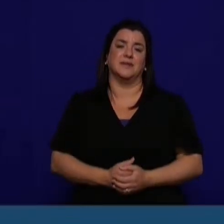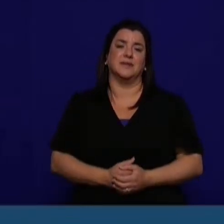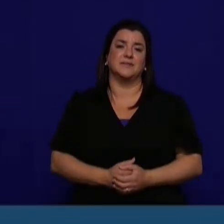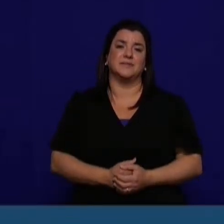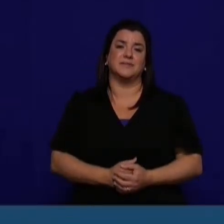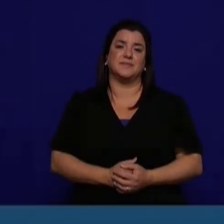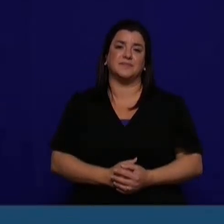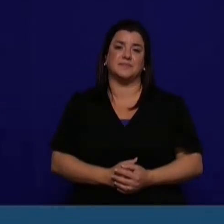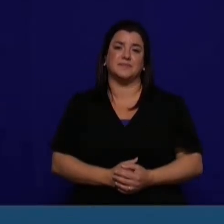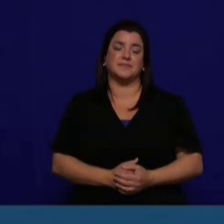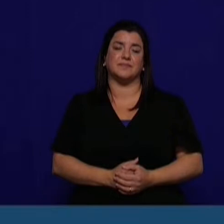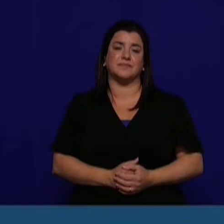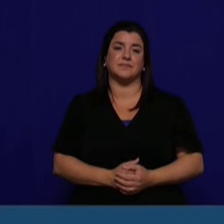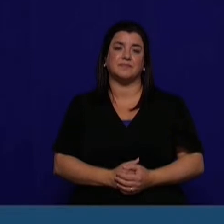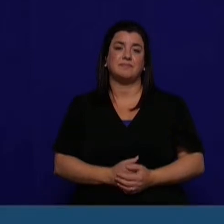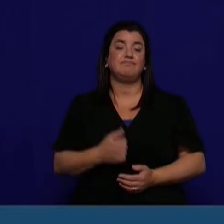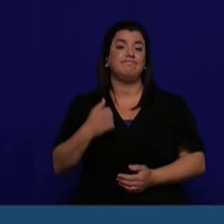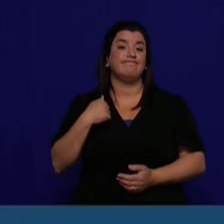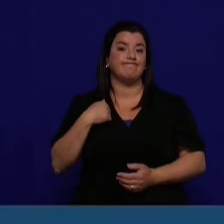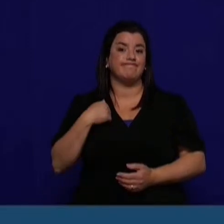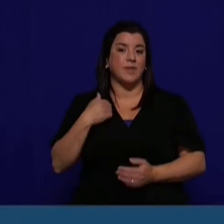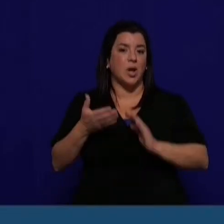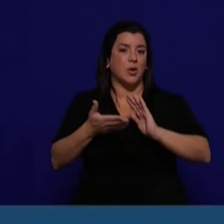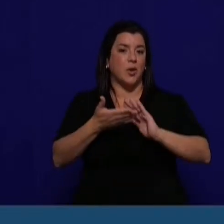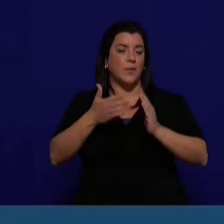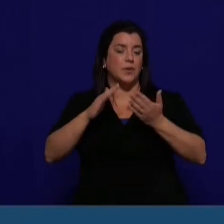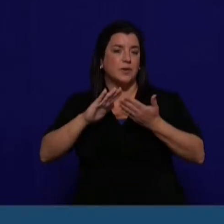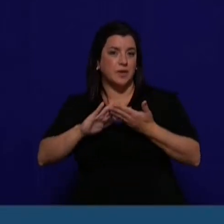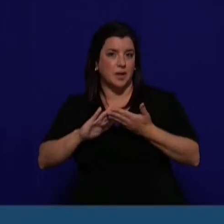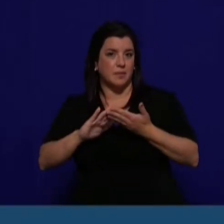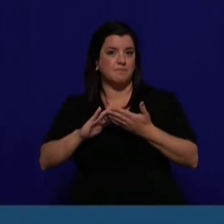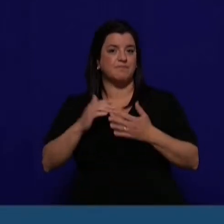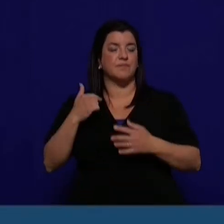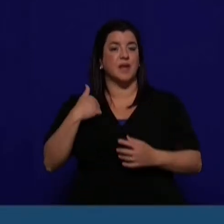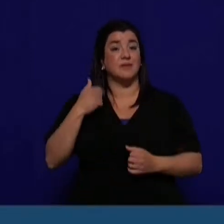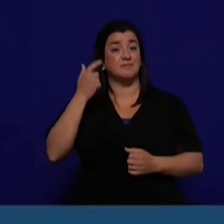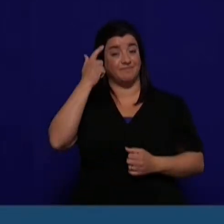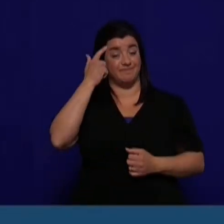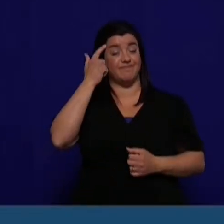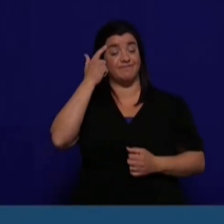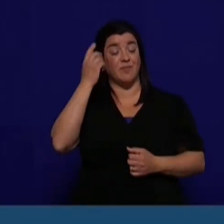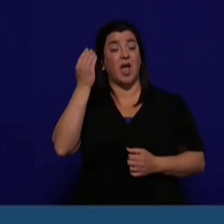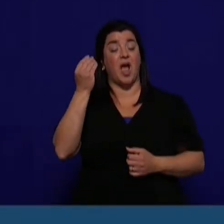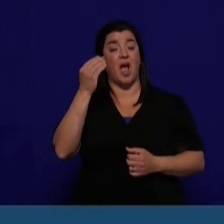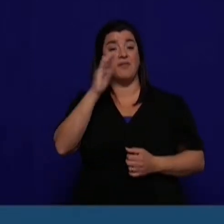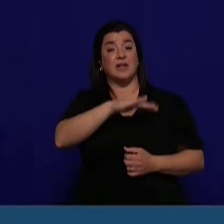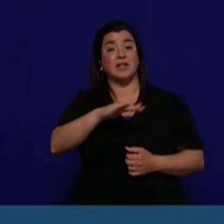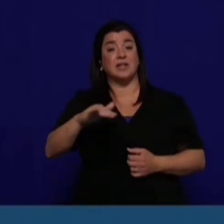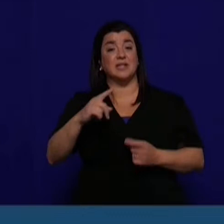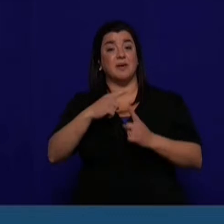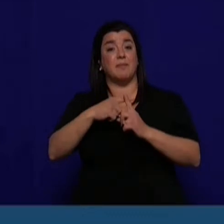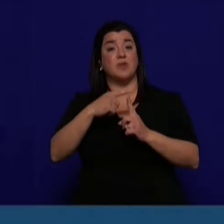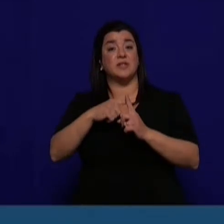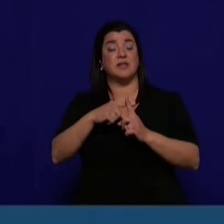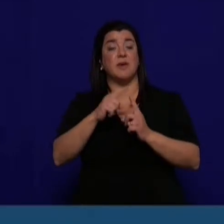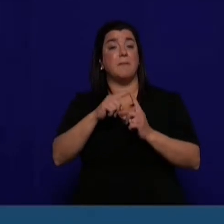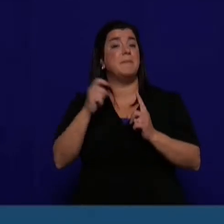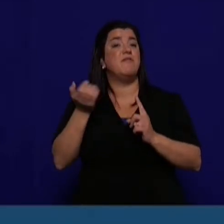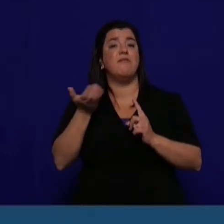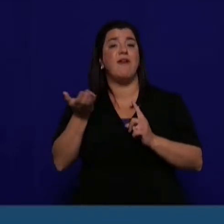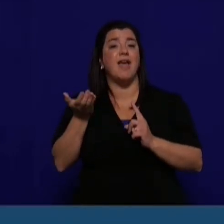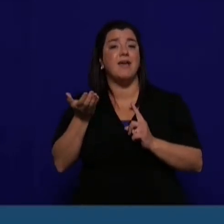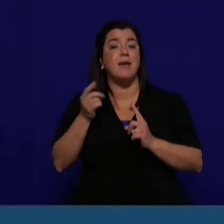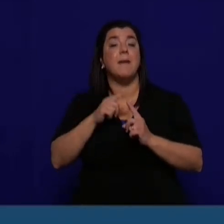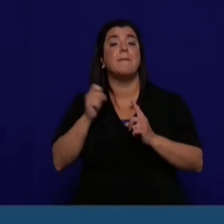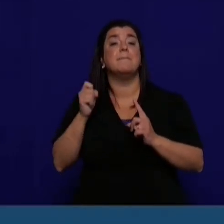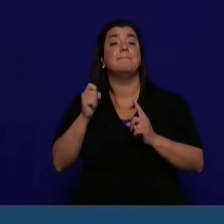X'għandna dej fil-komunità? Il-household għadu il-maġġor parti tal-każijiet li aħna nkunu għamilna eplinking